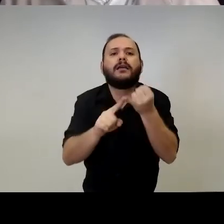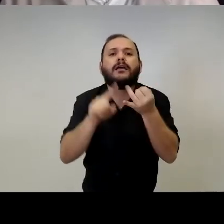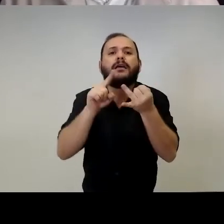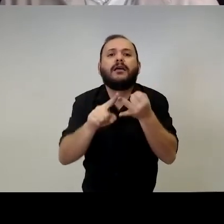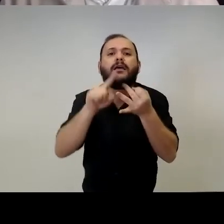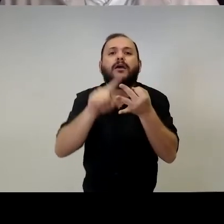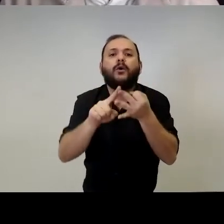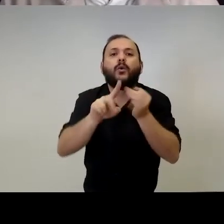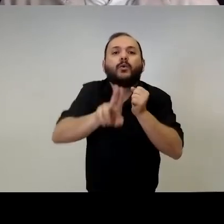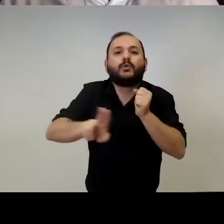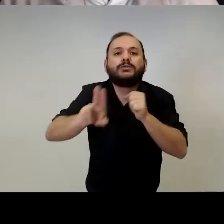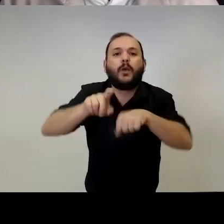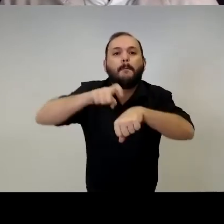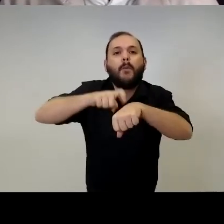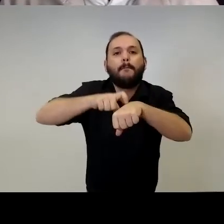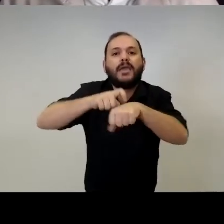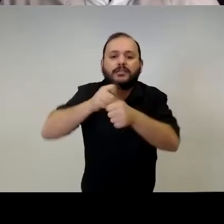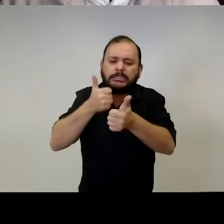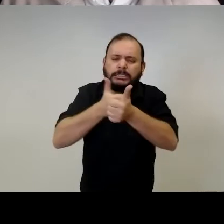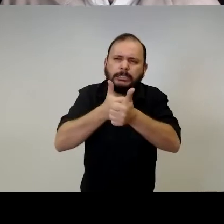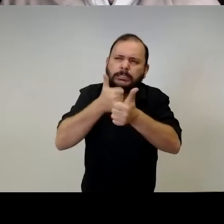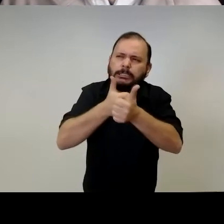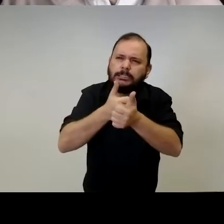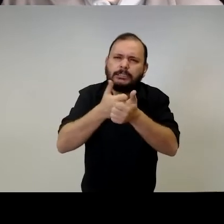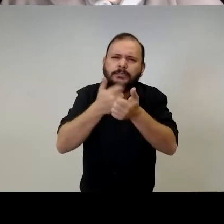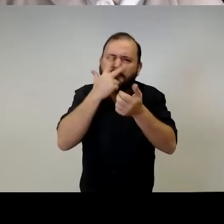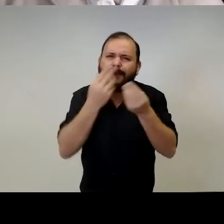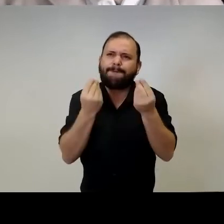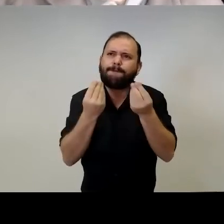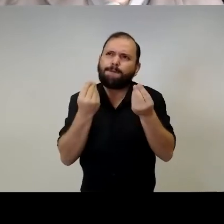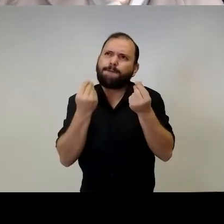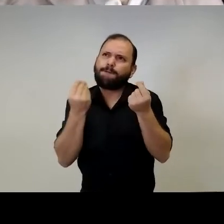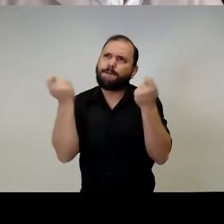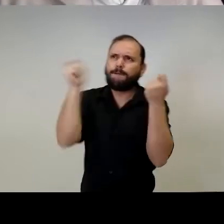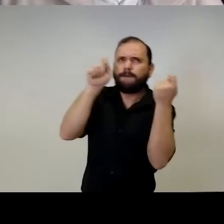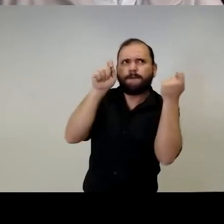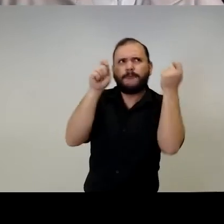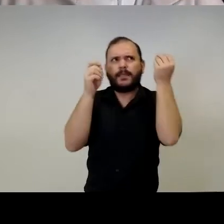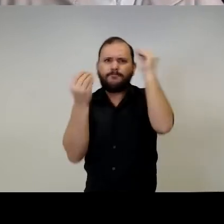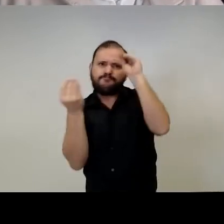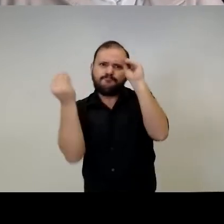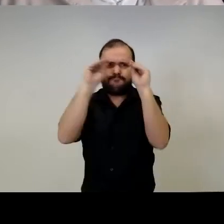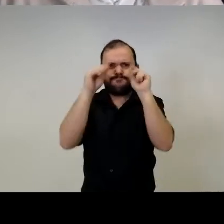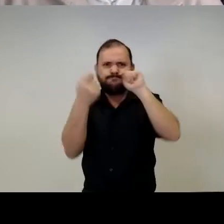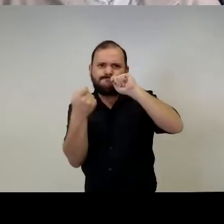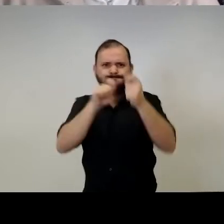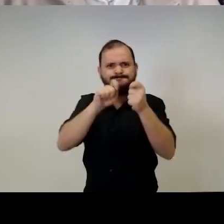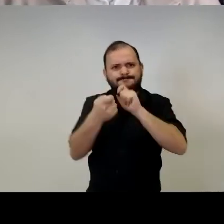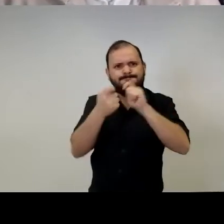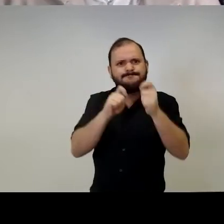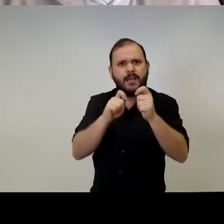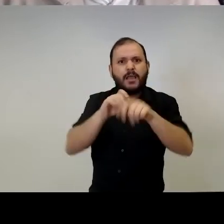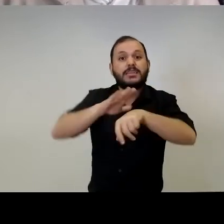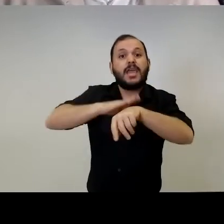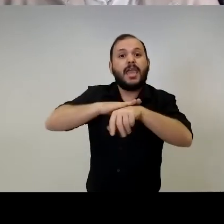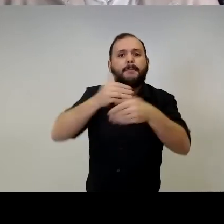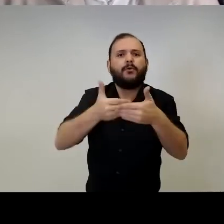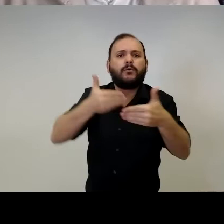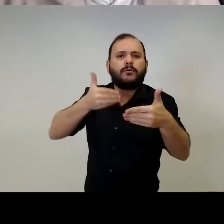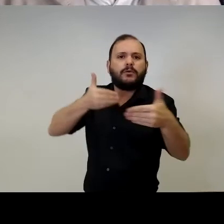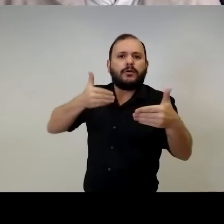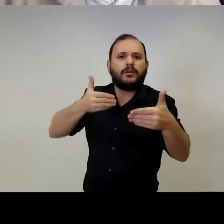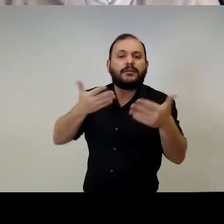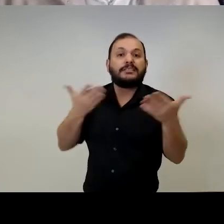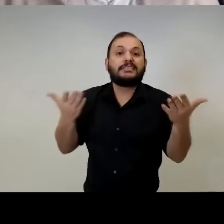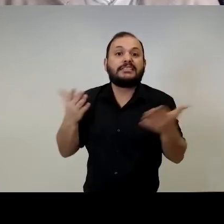their relative cost as regards time? For instance, if a word is missing or